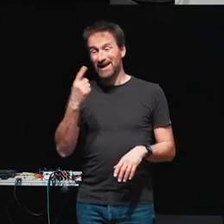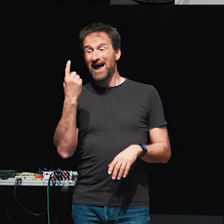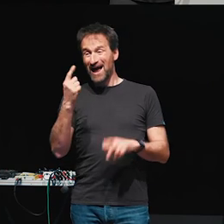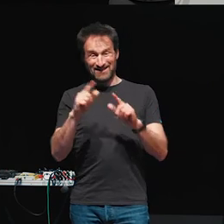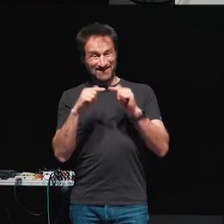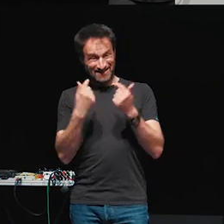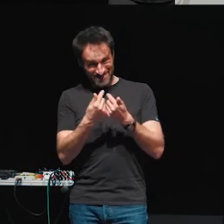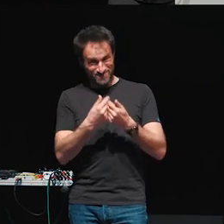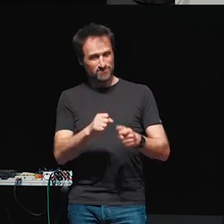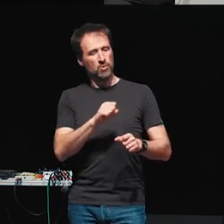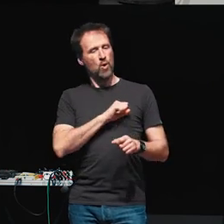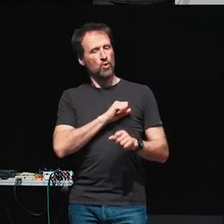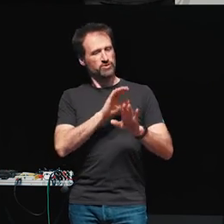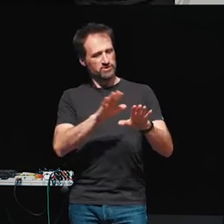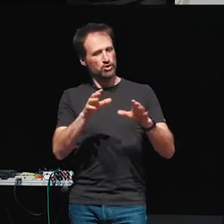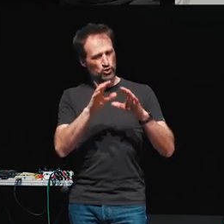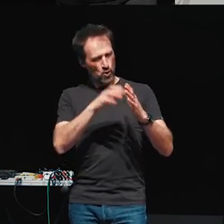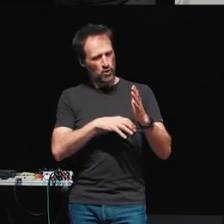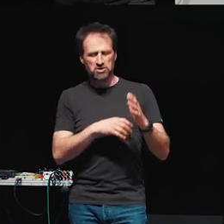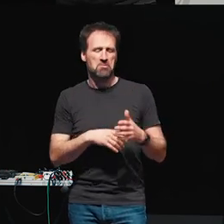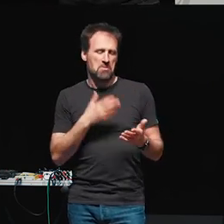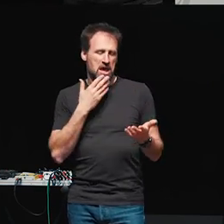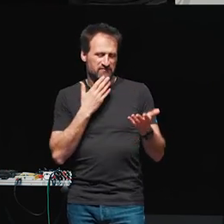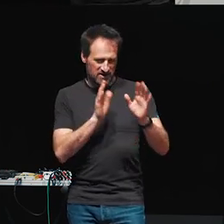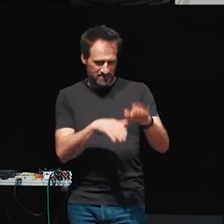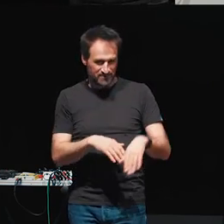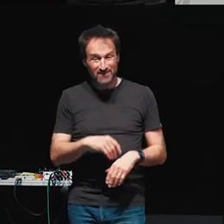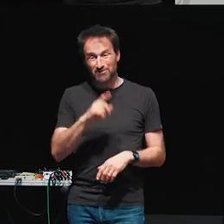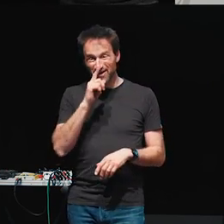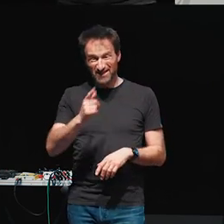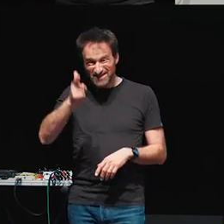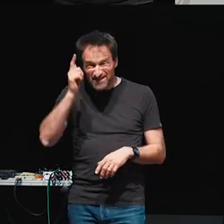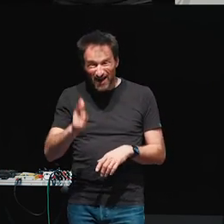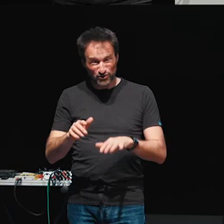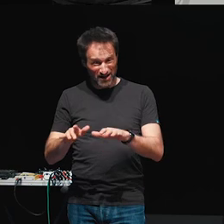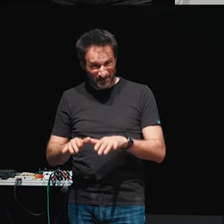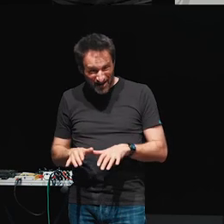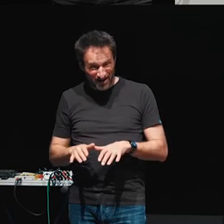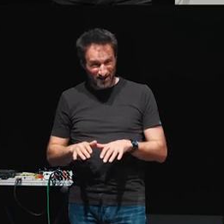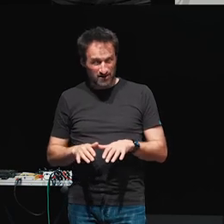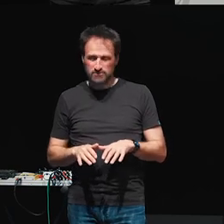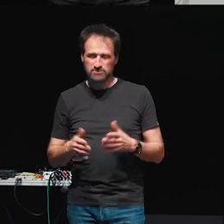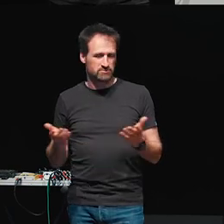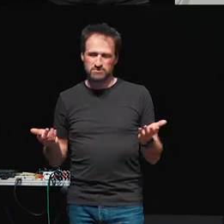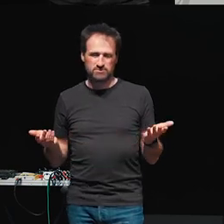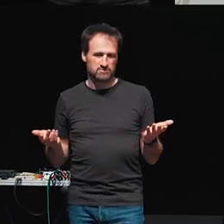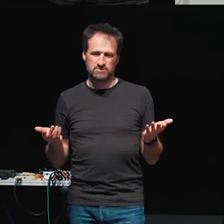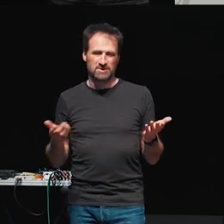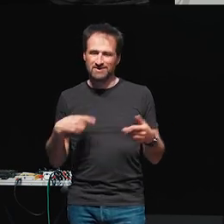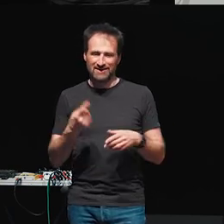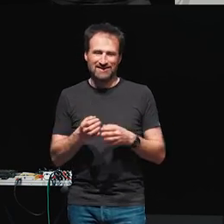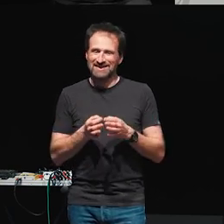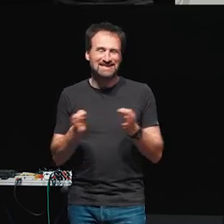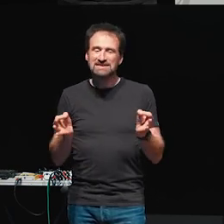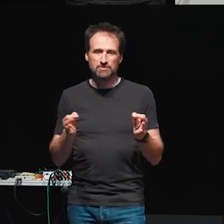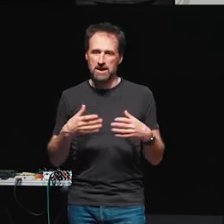the whole code, that's easy. But when you have 200 developers, again, nothing is that easy.